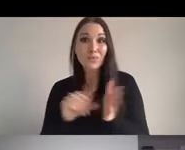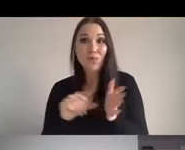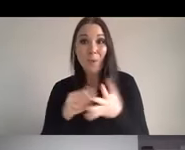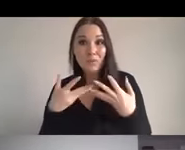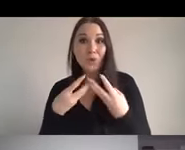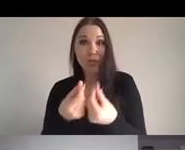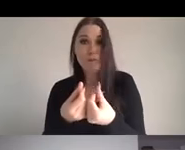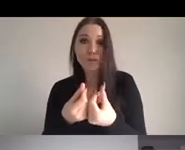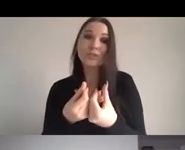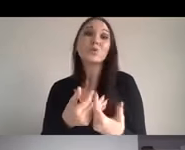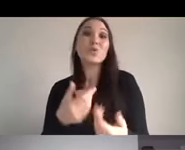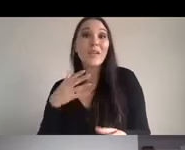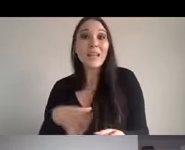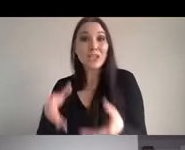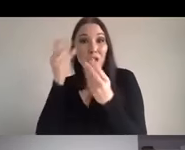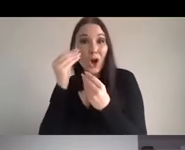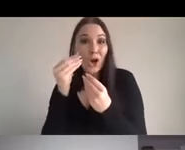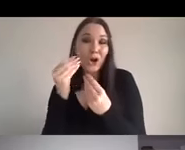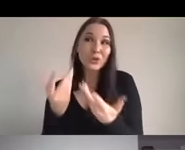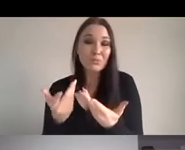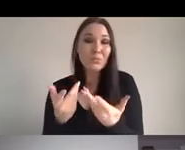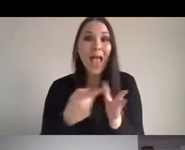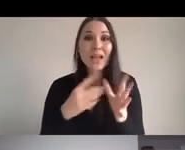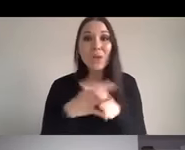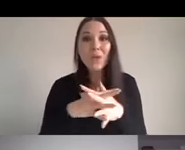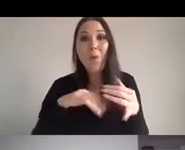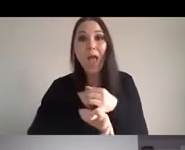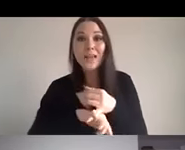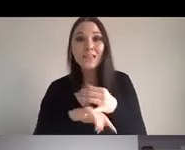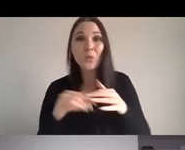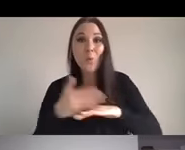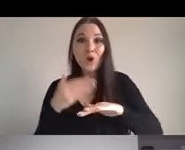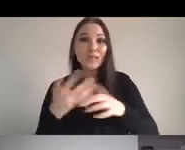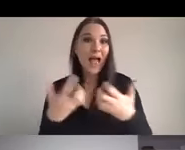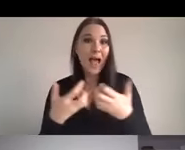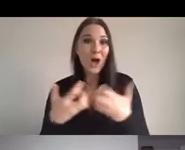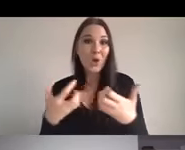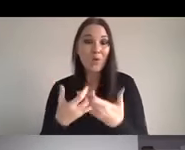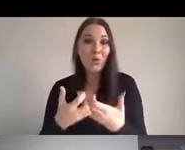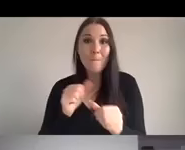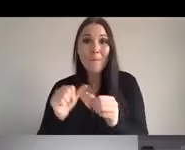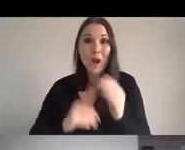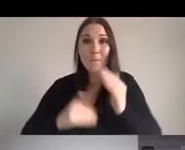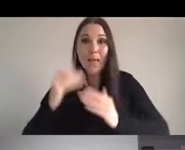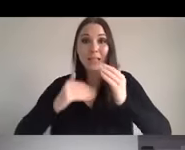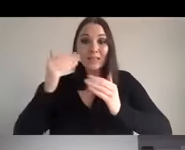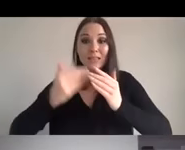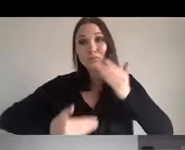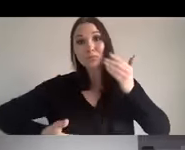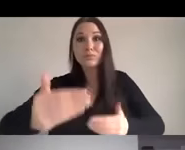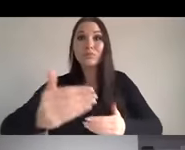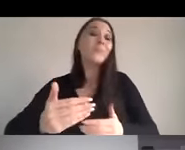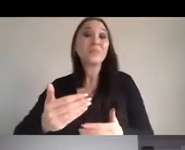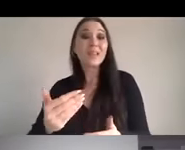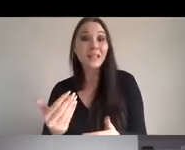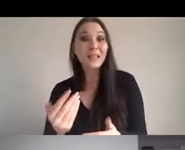if they need to learn a little bit about, let's say, like how AWS works so that they can, you know, better build up the pipeline, then they can do